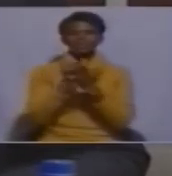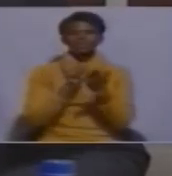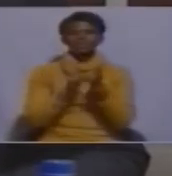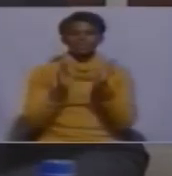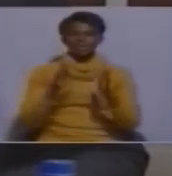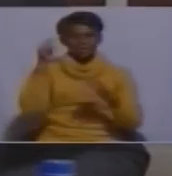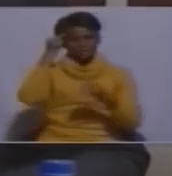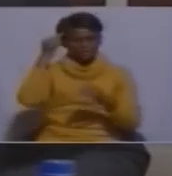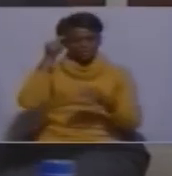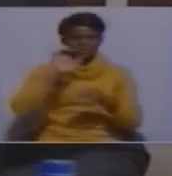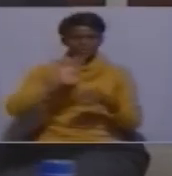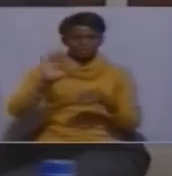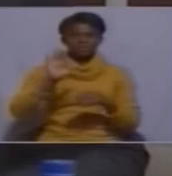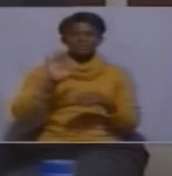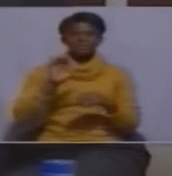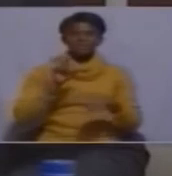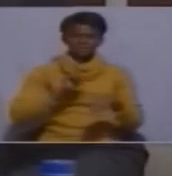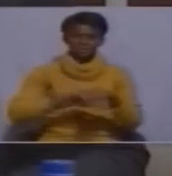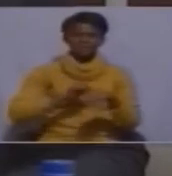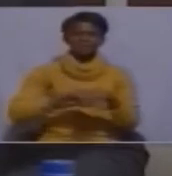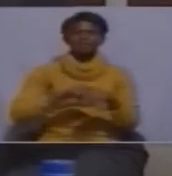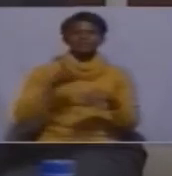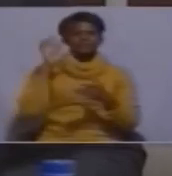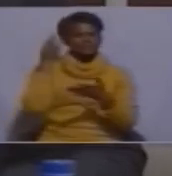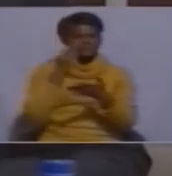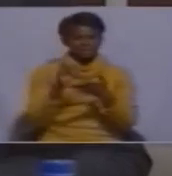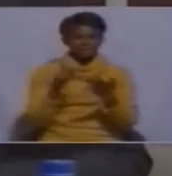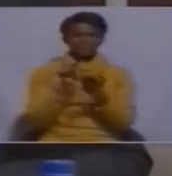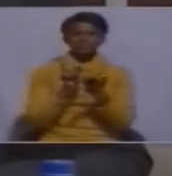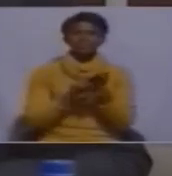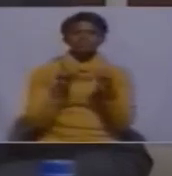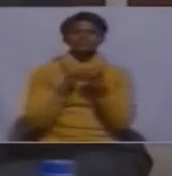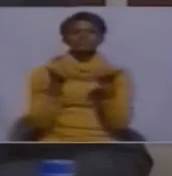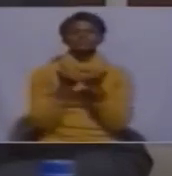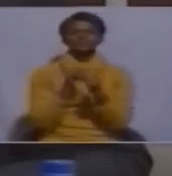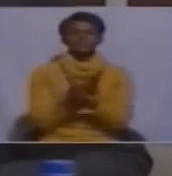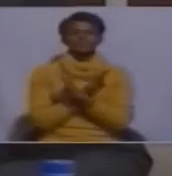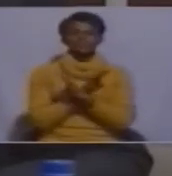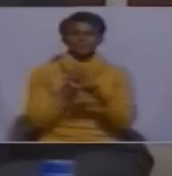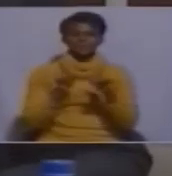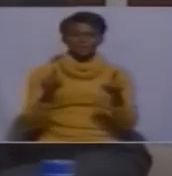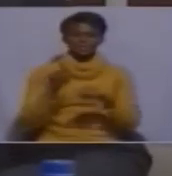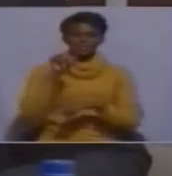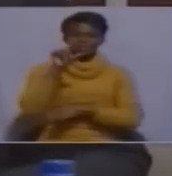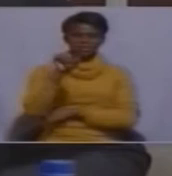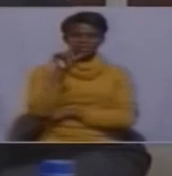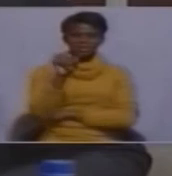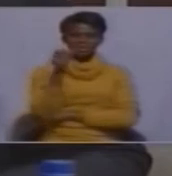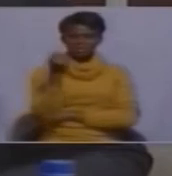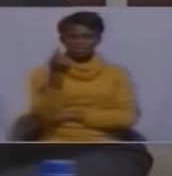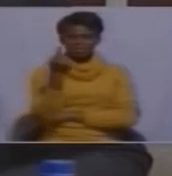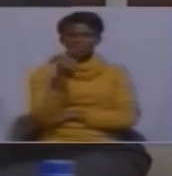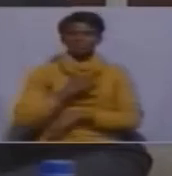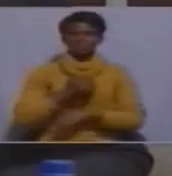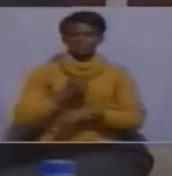was the Honorary Secretary of the Law Association of Zambia. Of course, sometime in 2011, I had to go